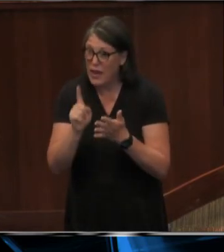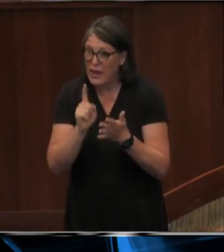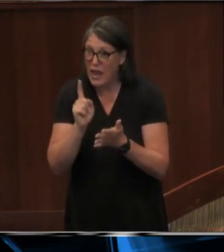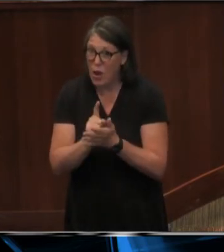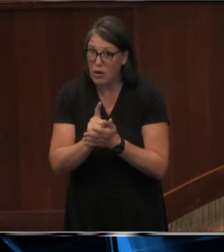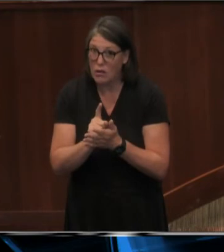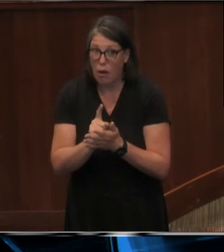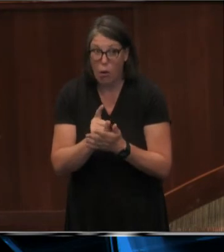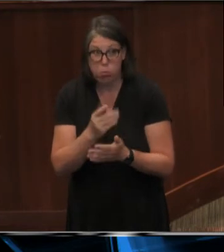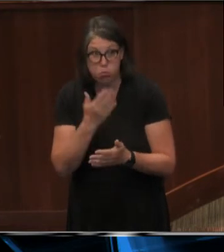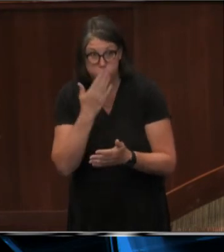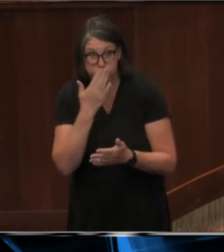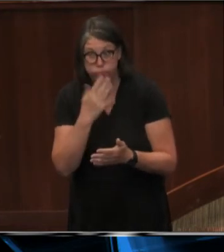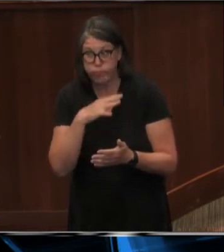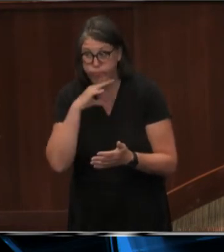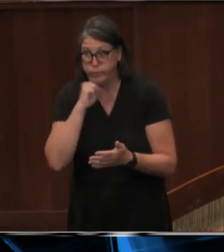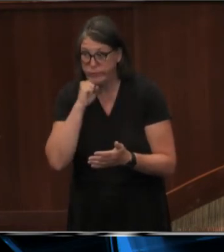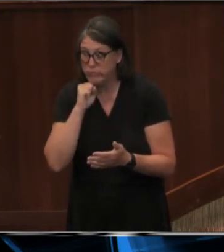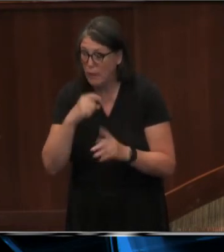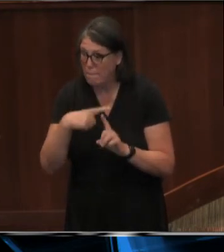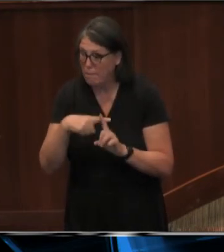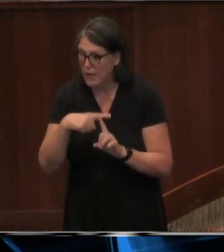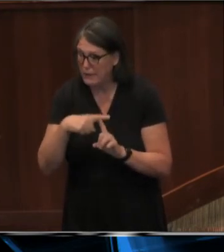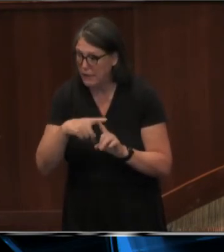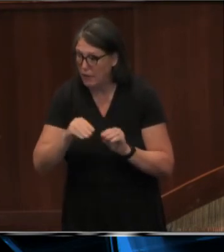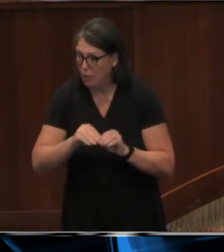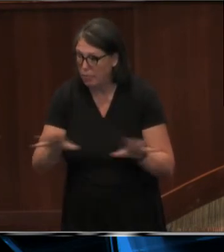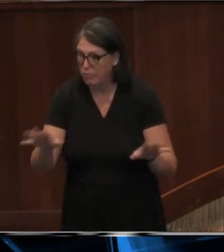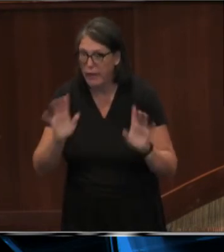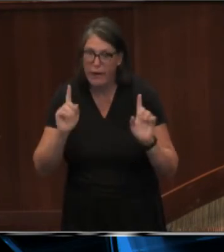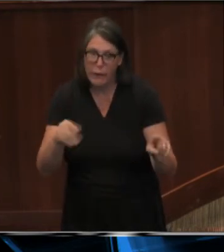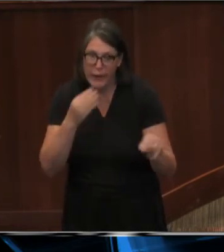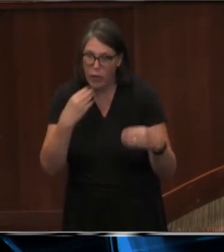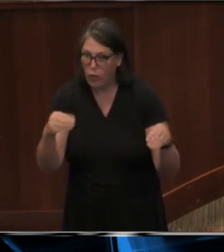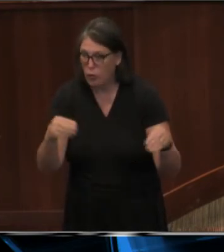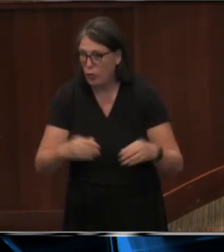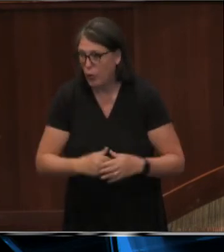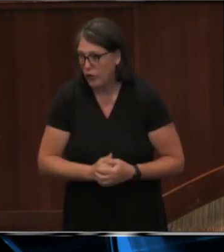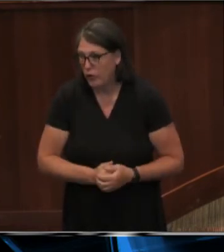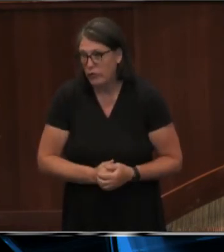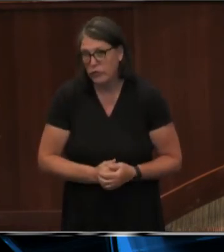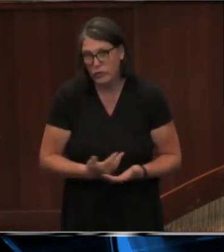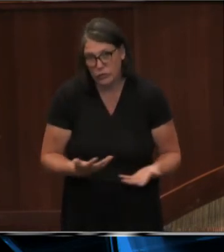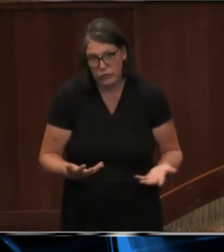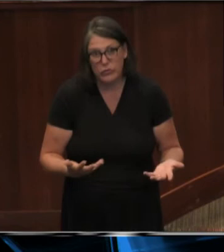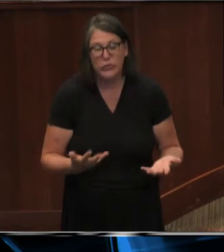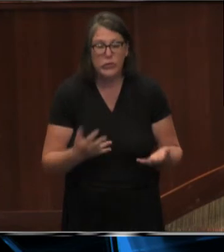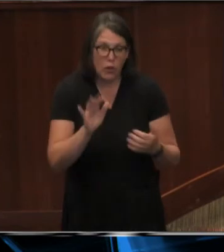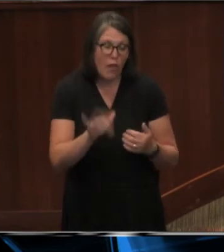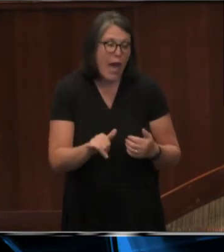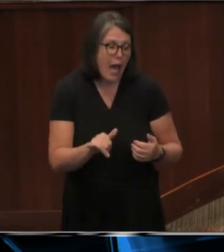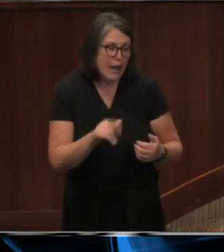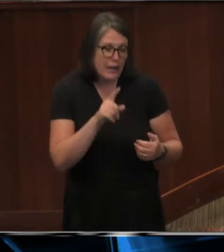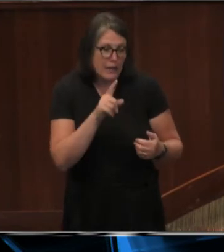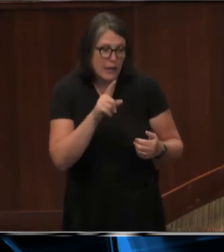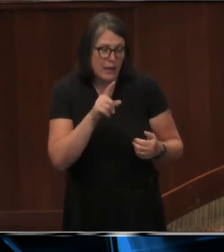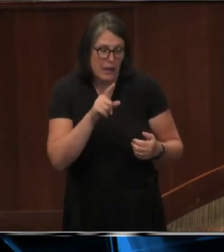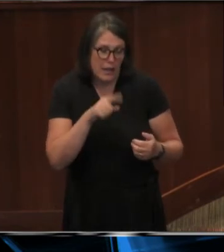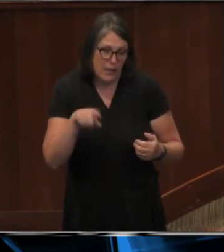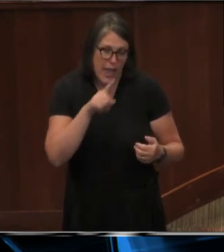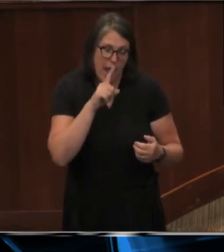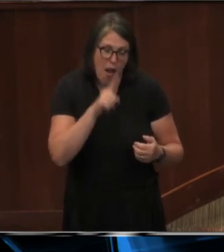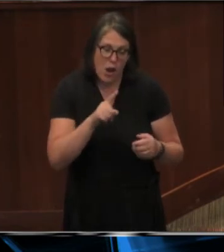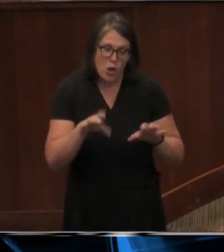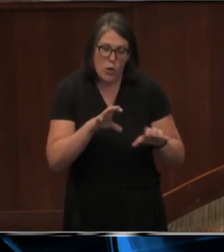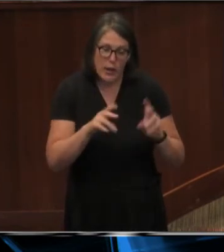was positive, and yet I went ahead and went to the grocery store or whatever. So that is, they are doing a